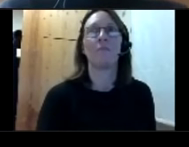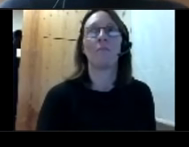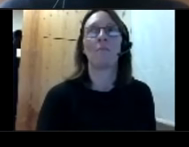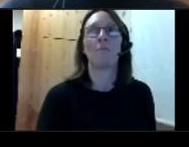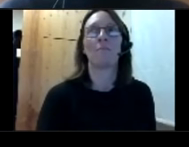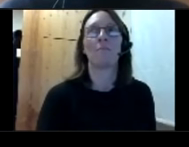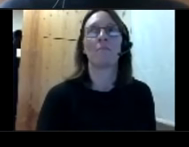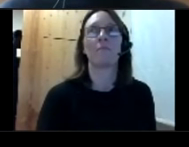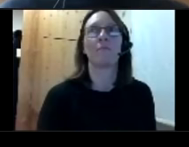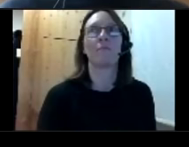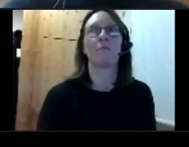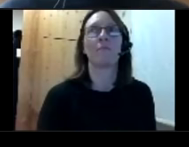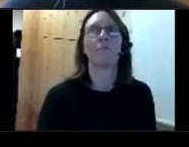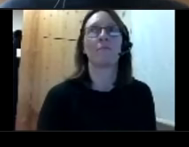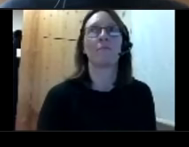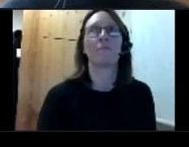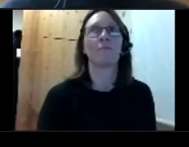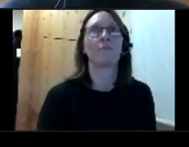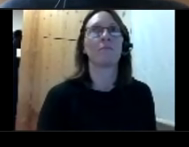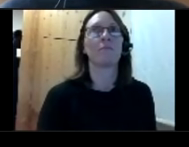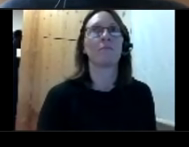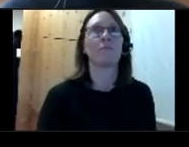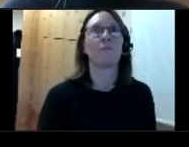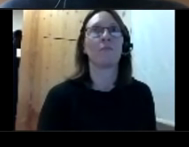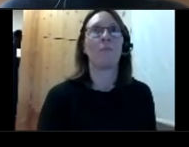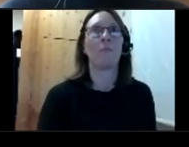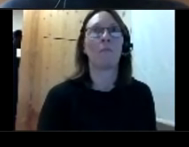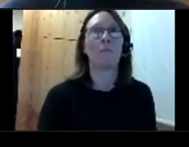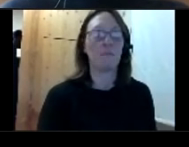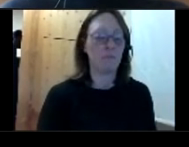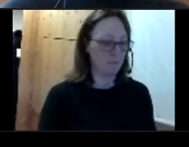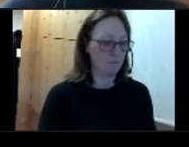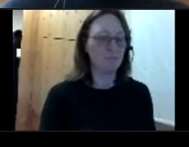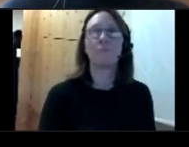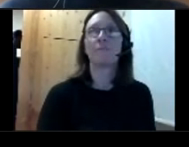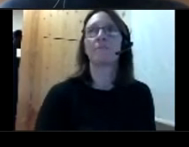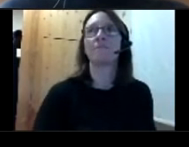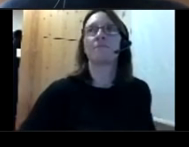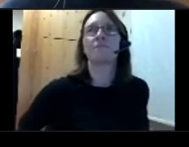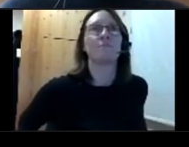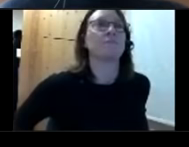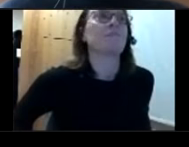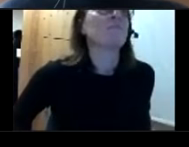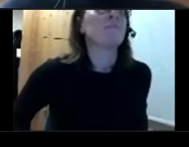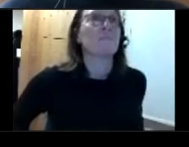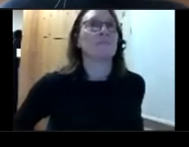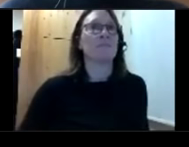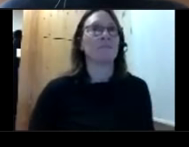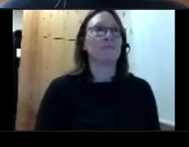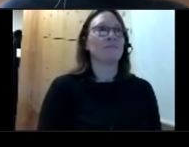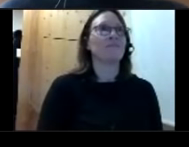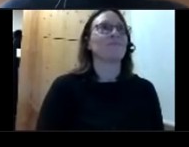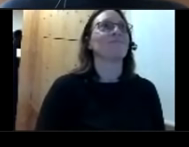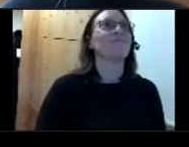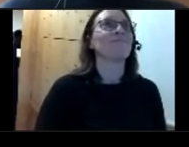43% with the majority or the largest number is had a few meetings and started thinking about it. Some of you started working on the detail but feel